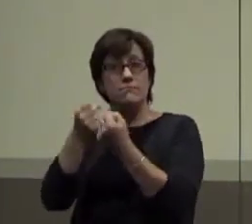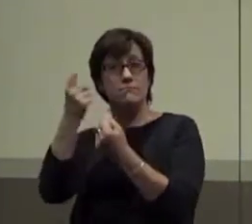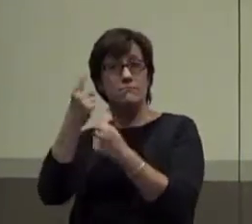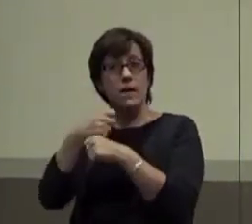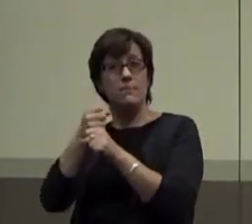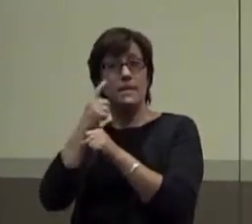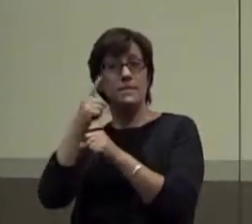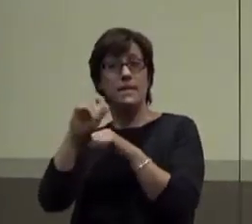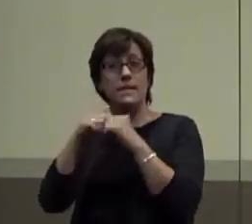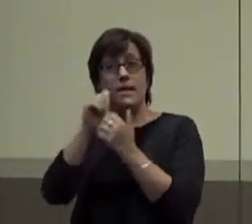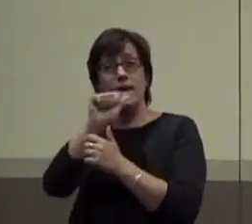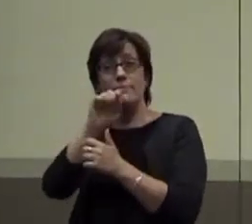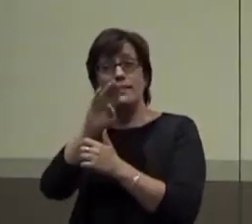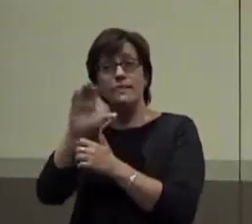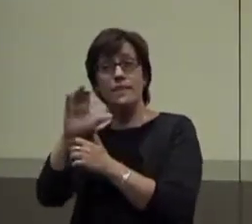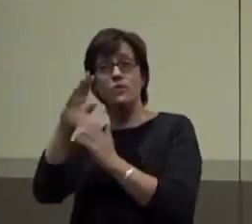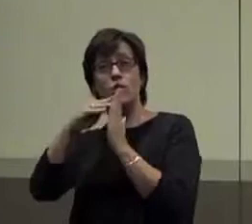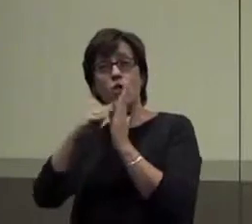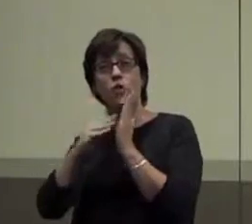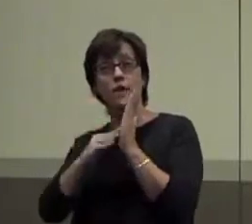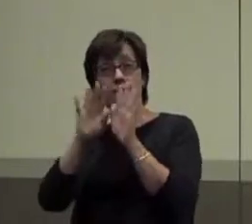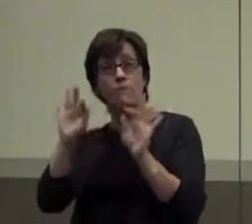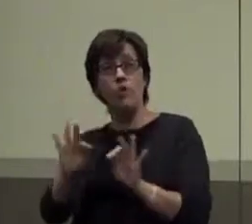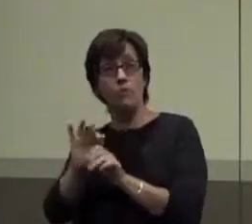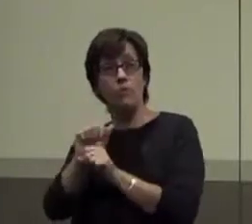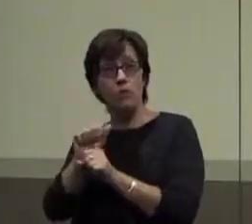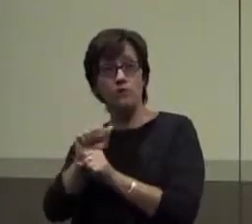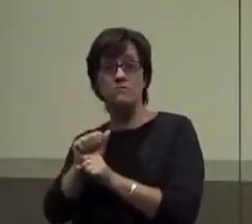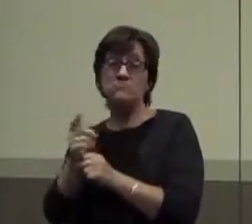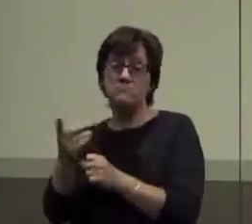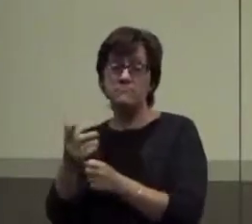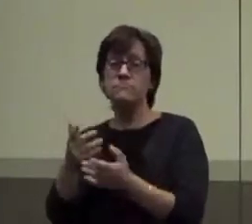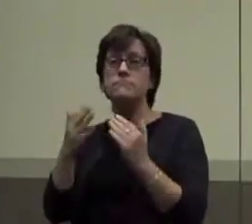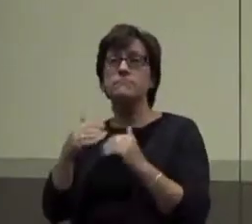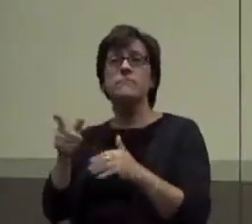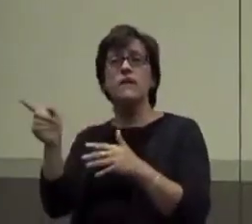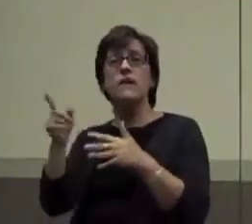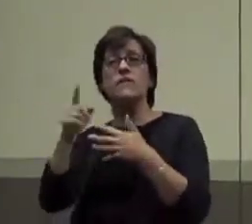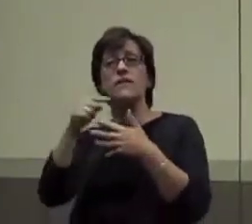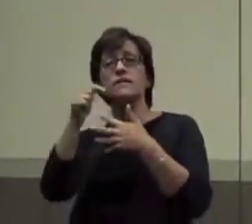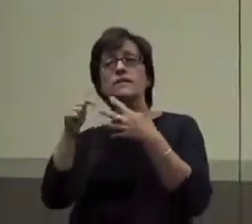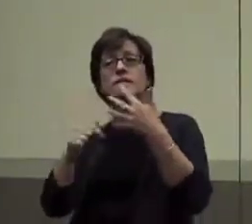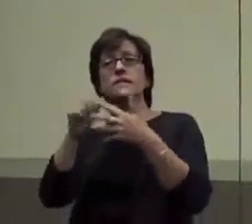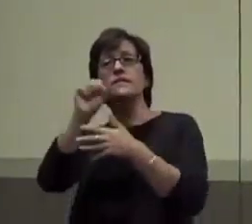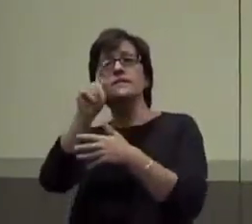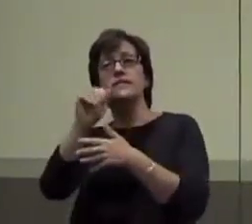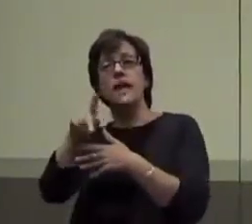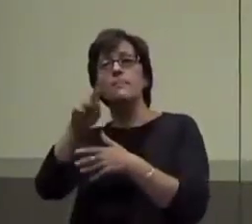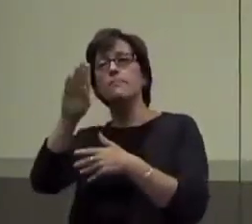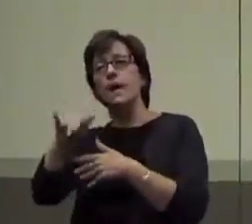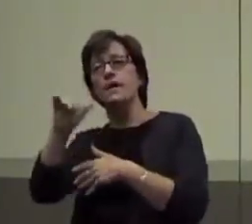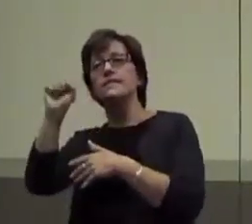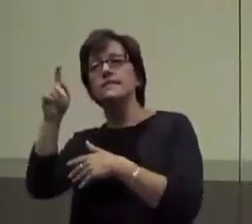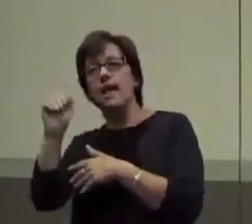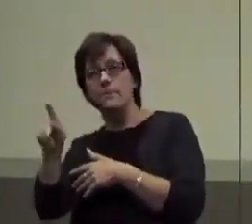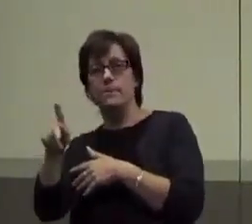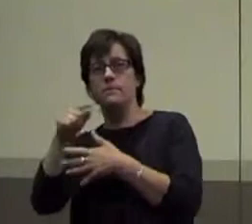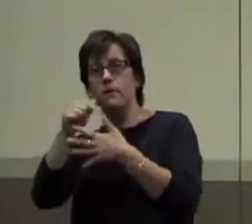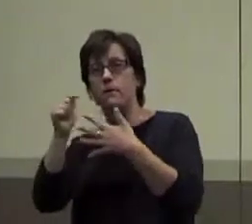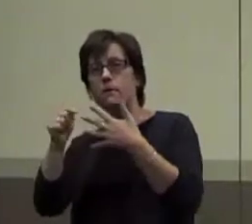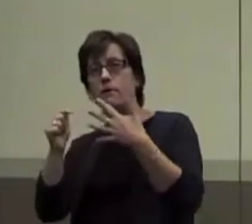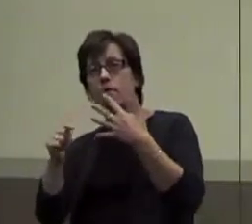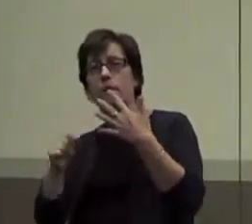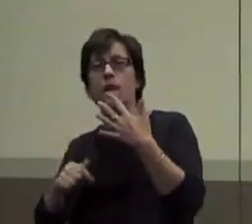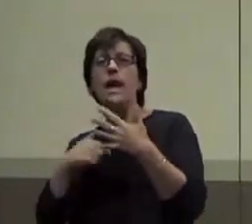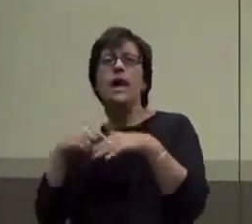form works? Now the session obviously does step by step, and we practice every step of the way. I'm kind of giving you, of